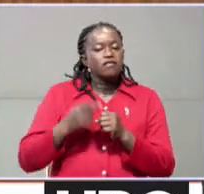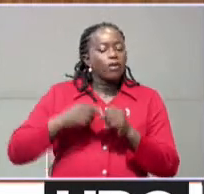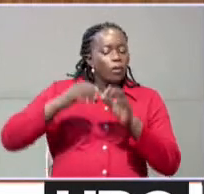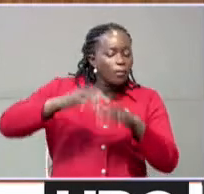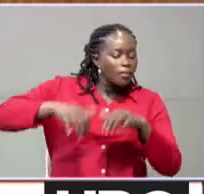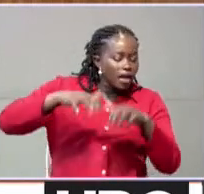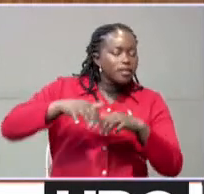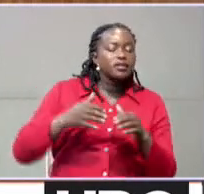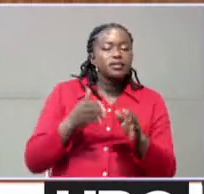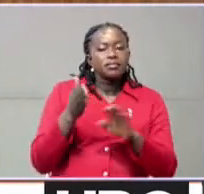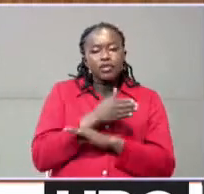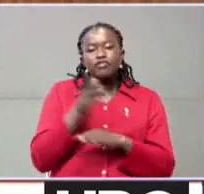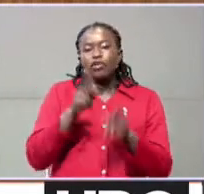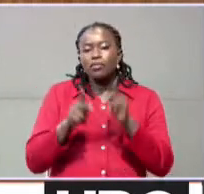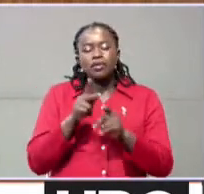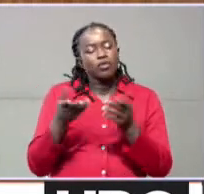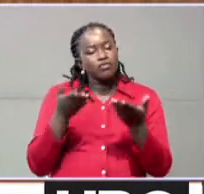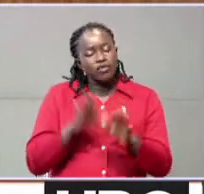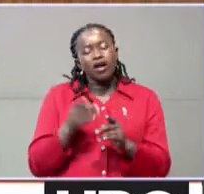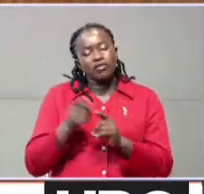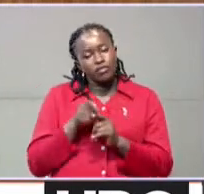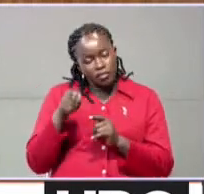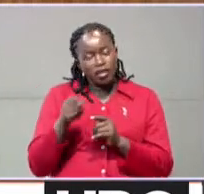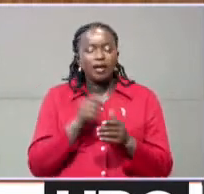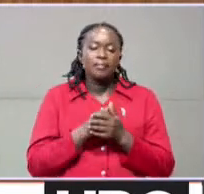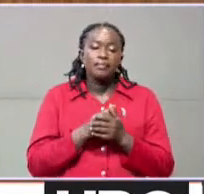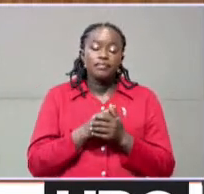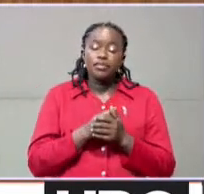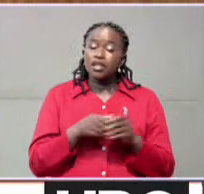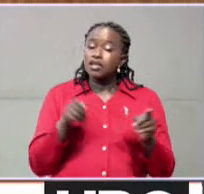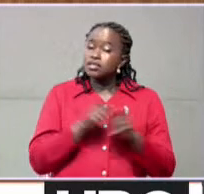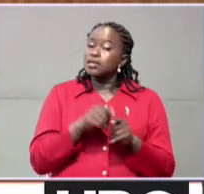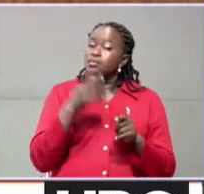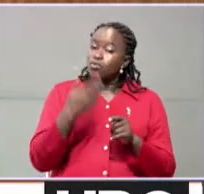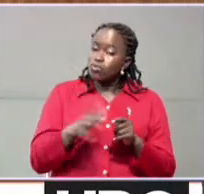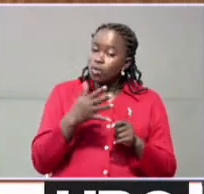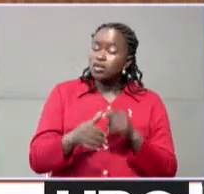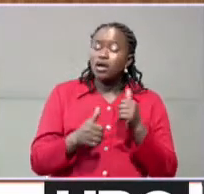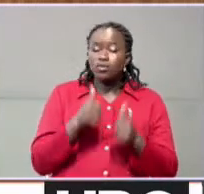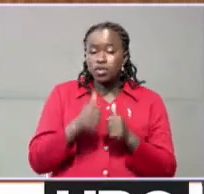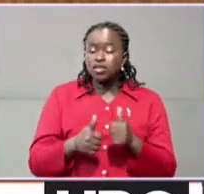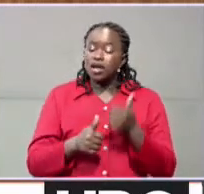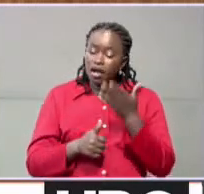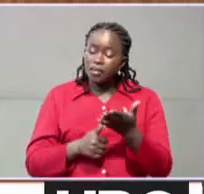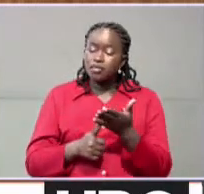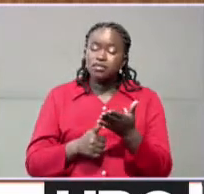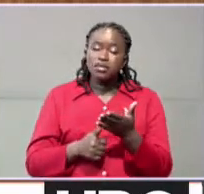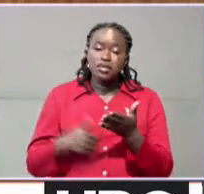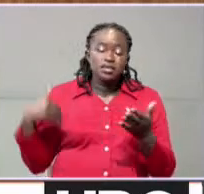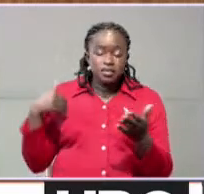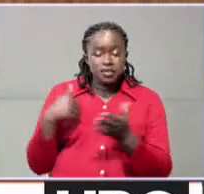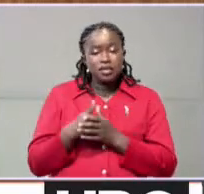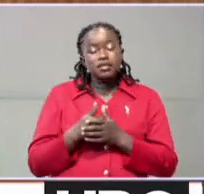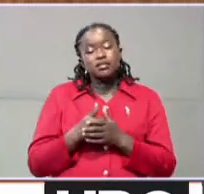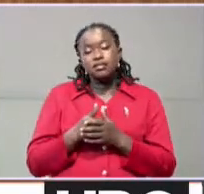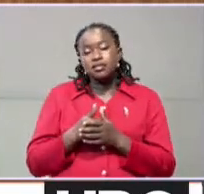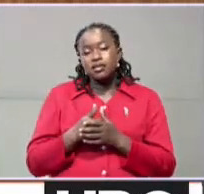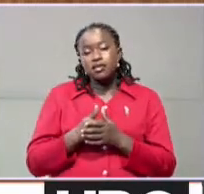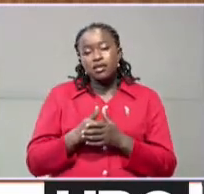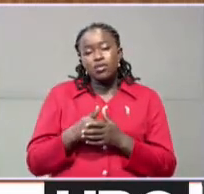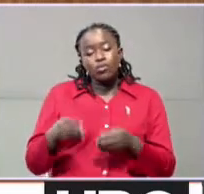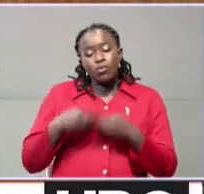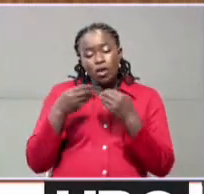all people perish there more so the available water sources that have been providing water for my people have already been